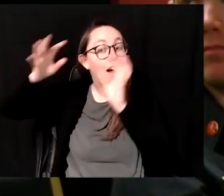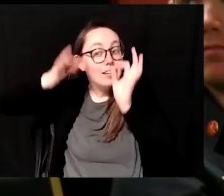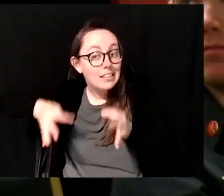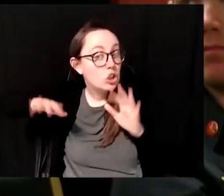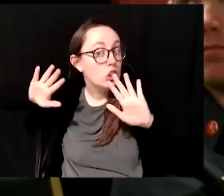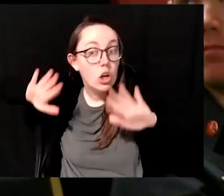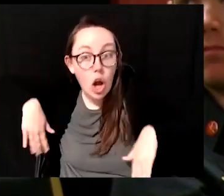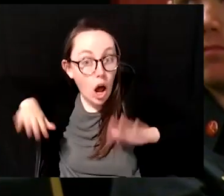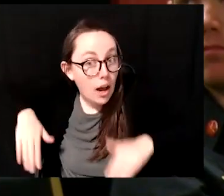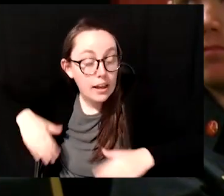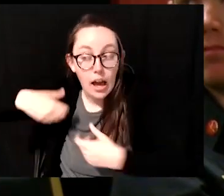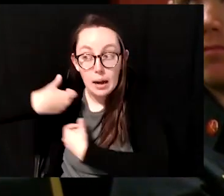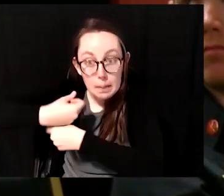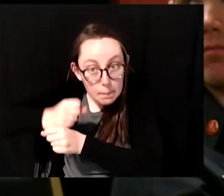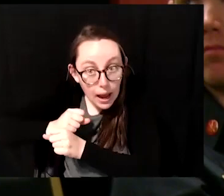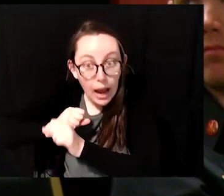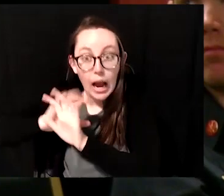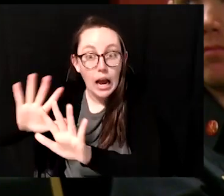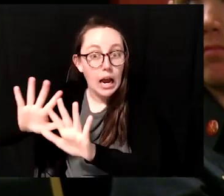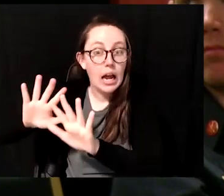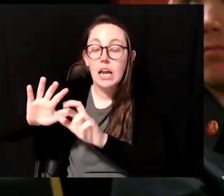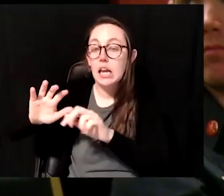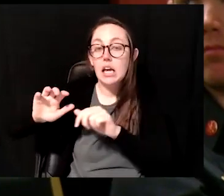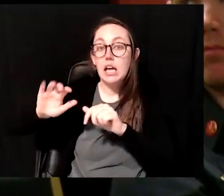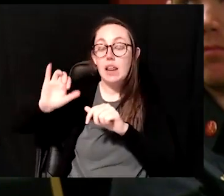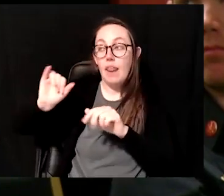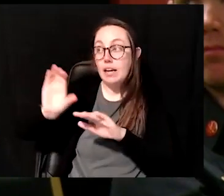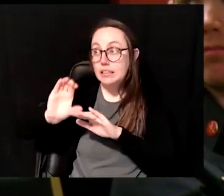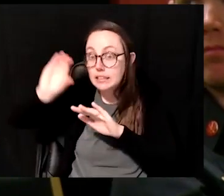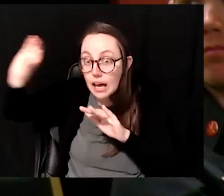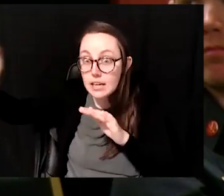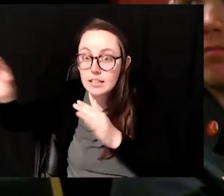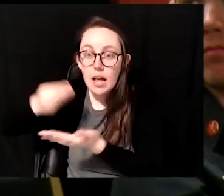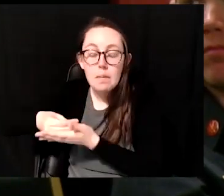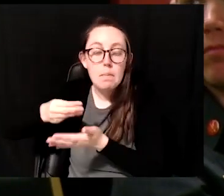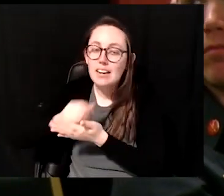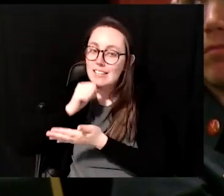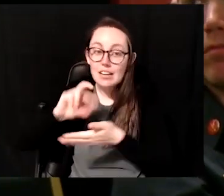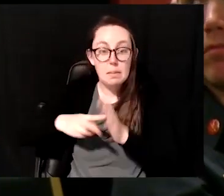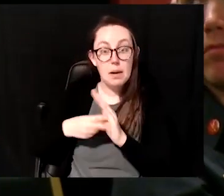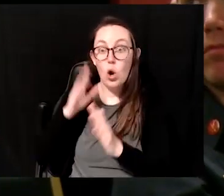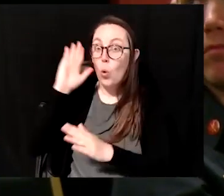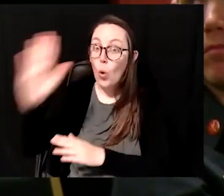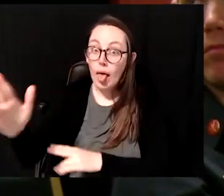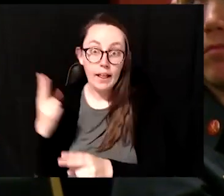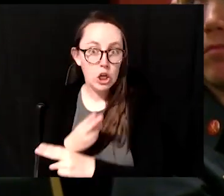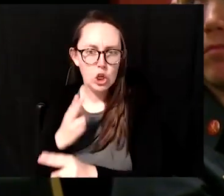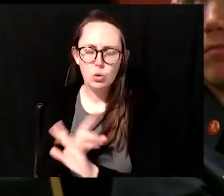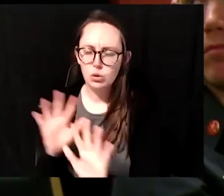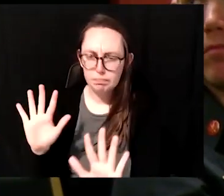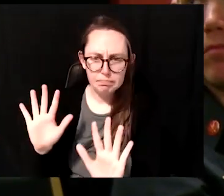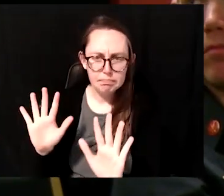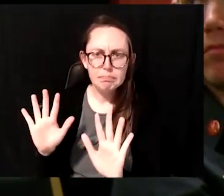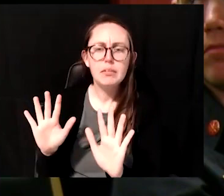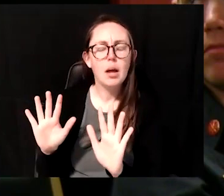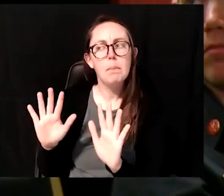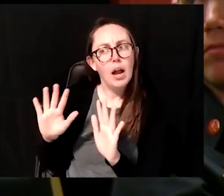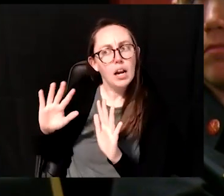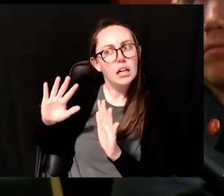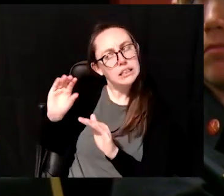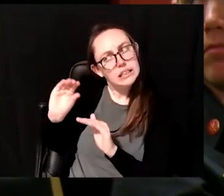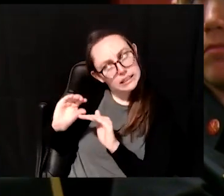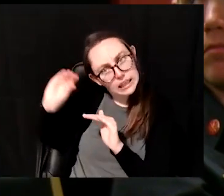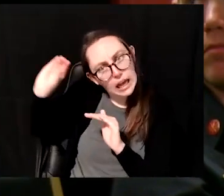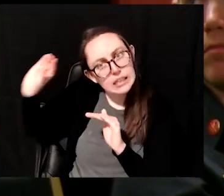be made and are not implicit in the set aside but I I think that's that's a point that can be clearly made um